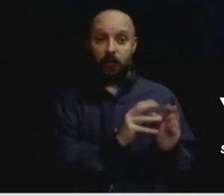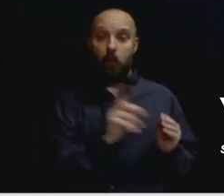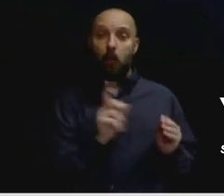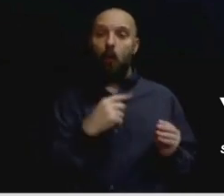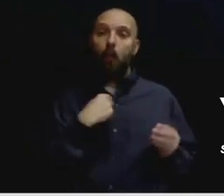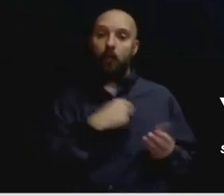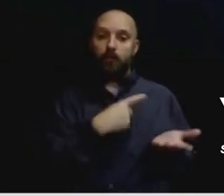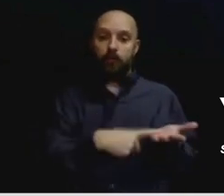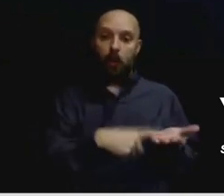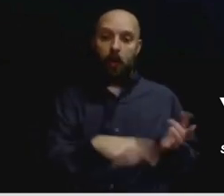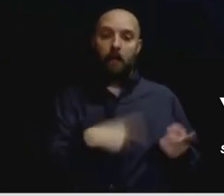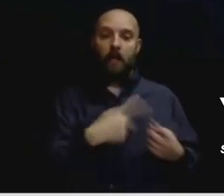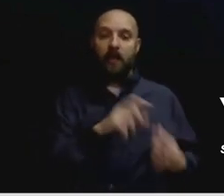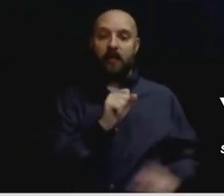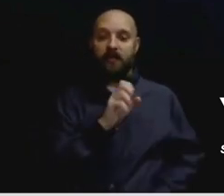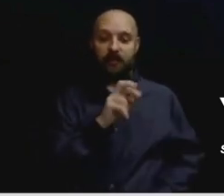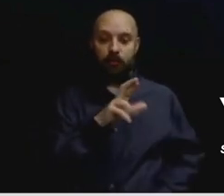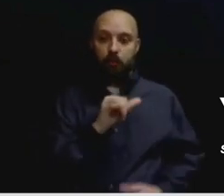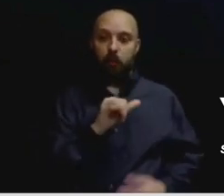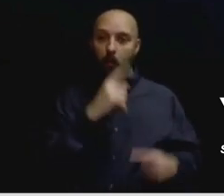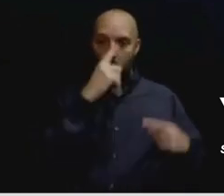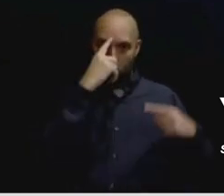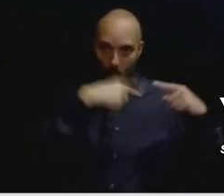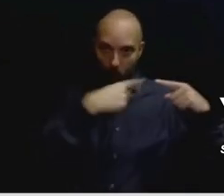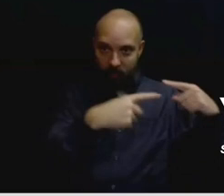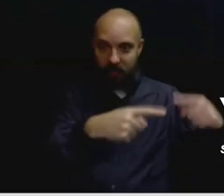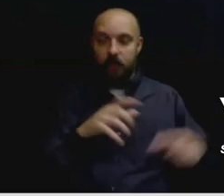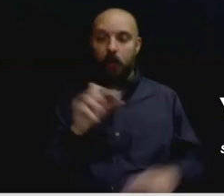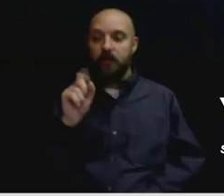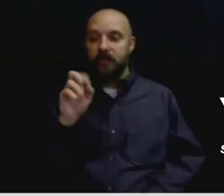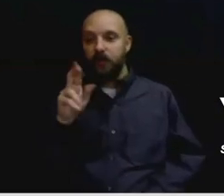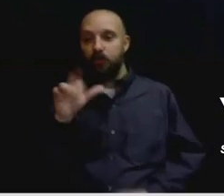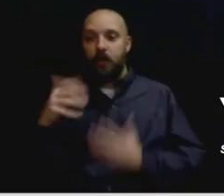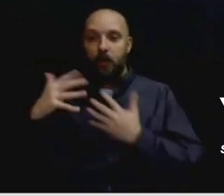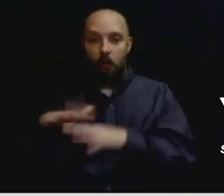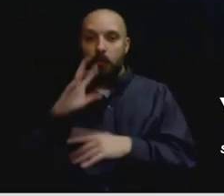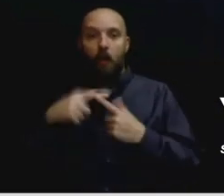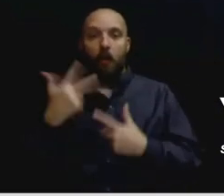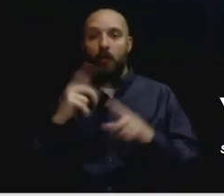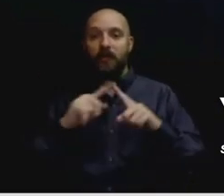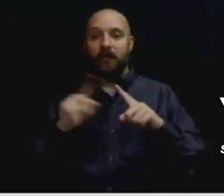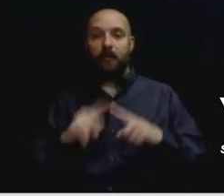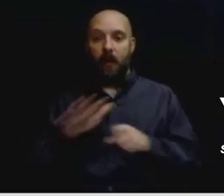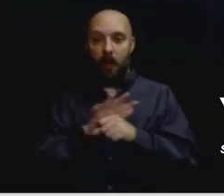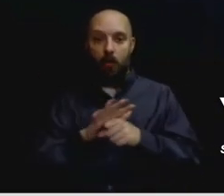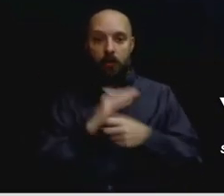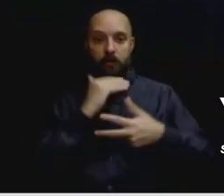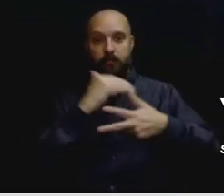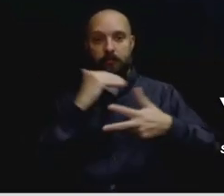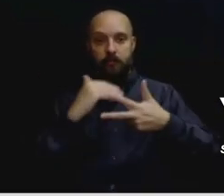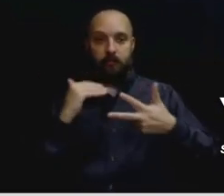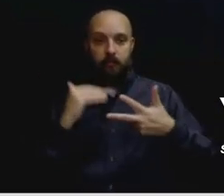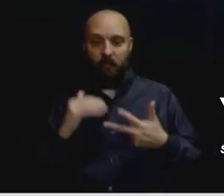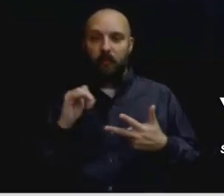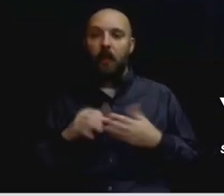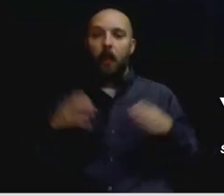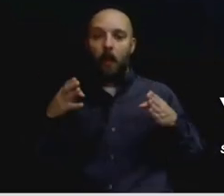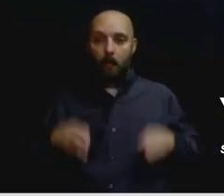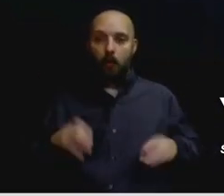about sensory processing or sensory integration. We talked about 3 different areas that a person